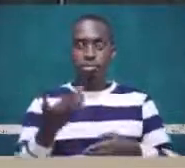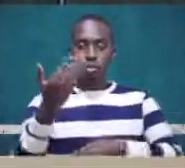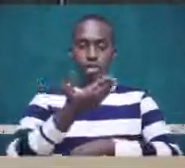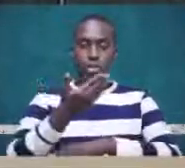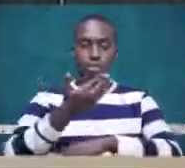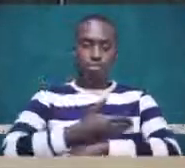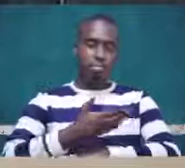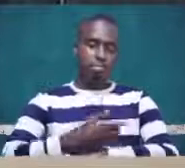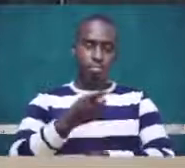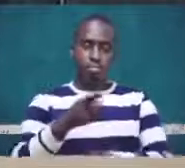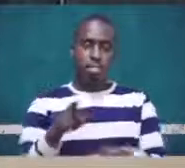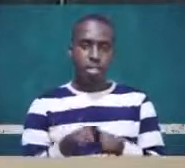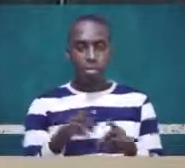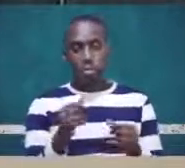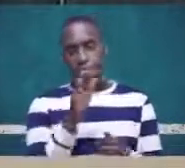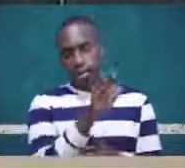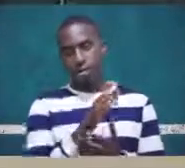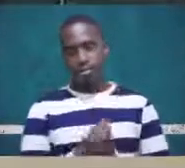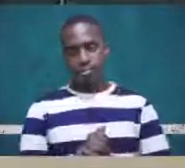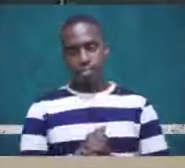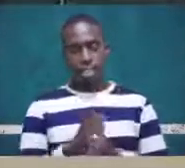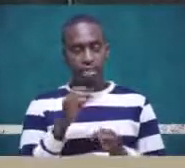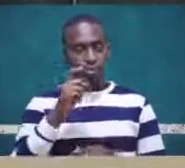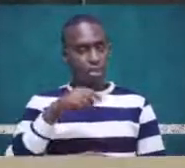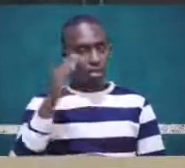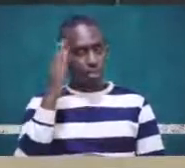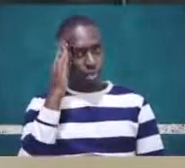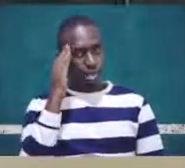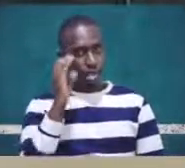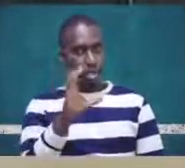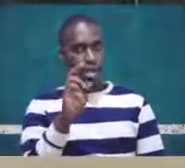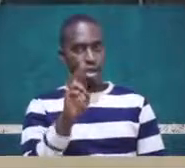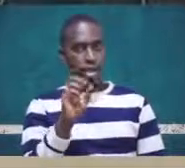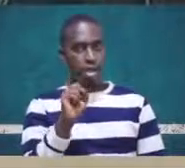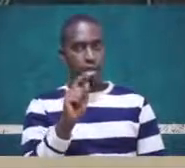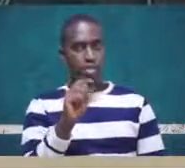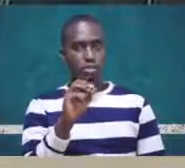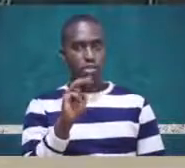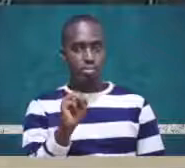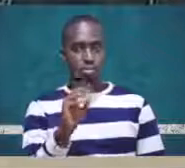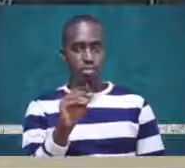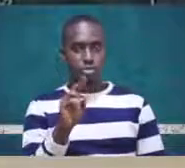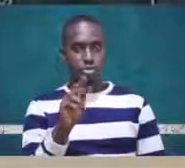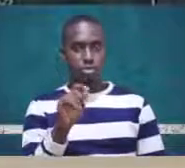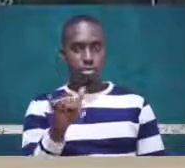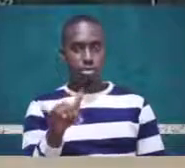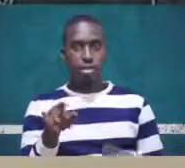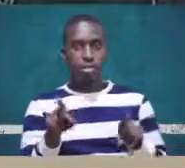custom duty, at a rate of this amount. If you need to calculate the custom duty, it will be of